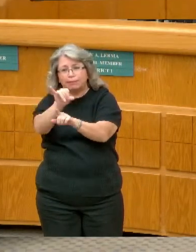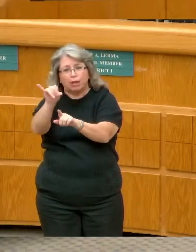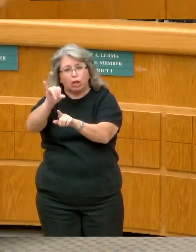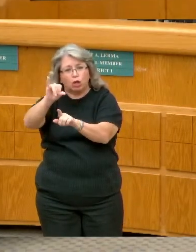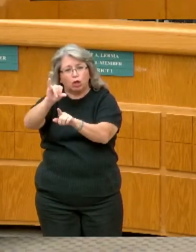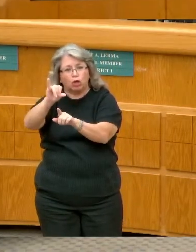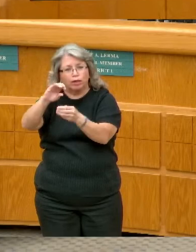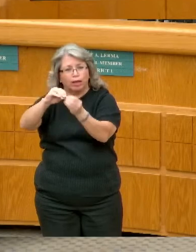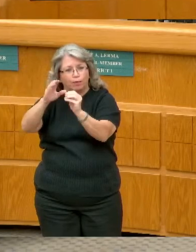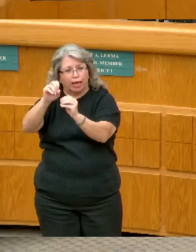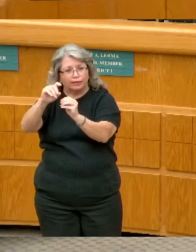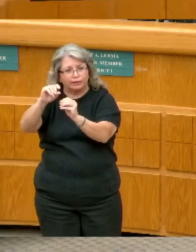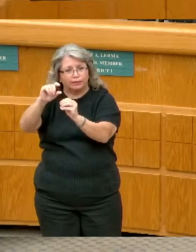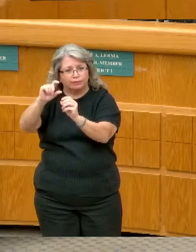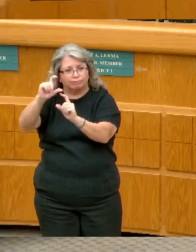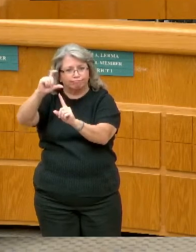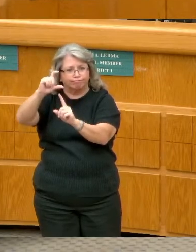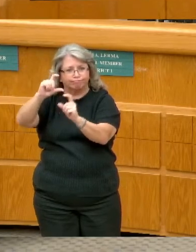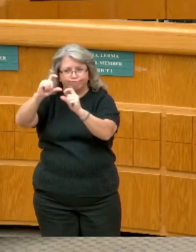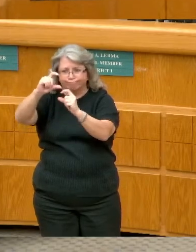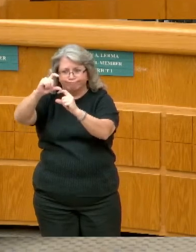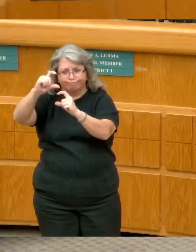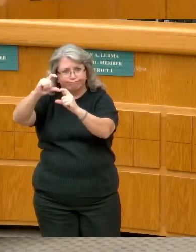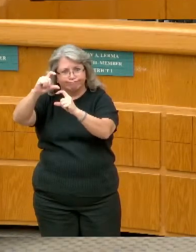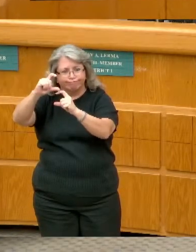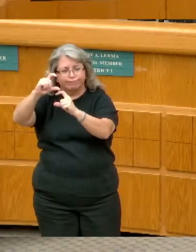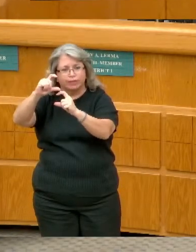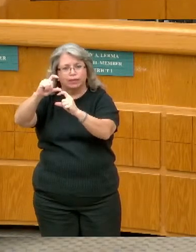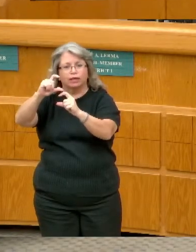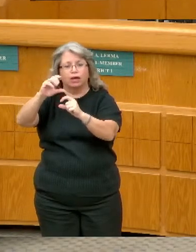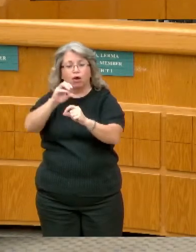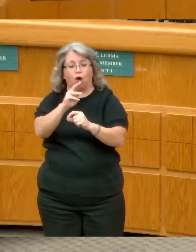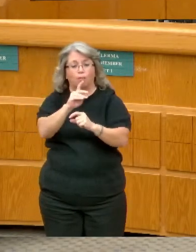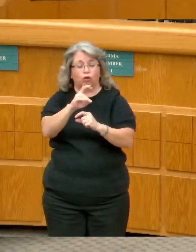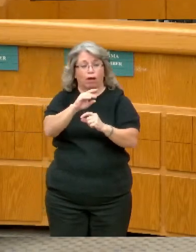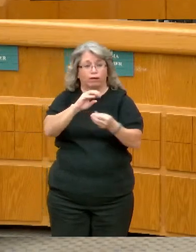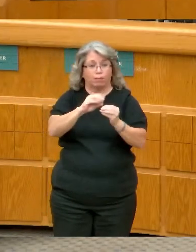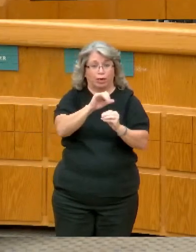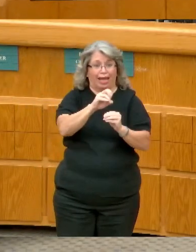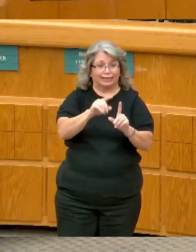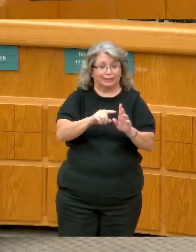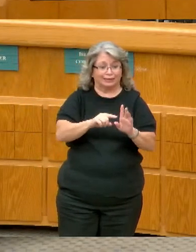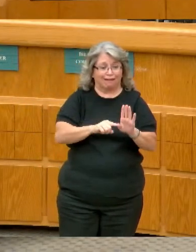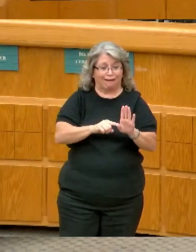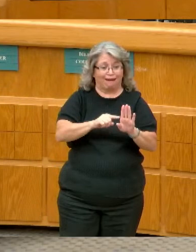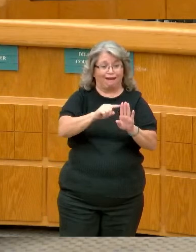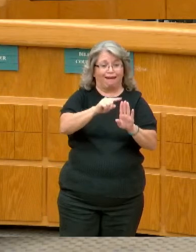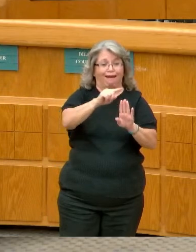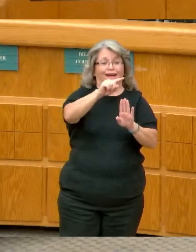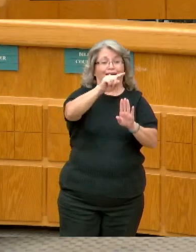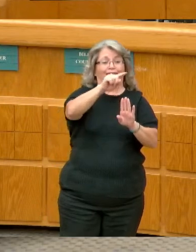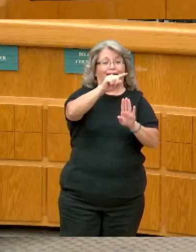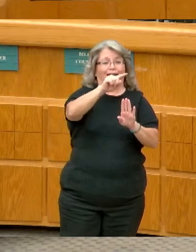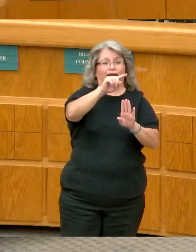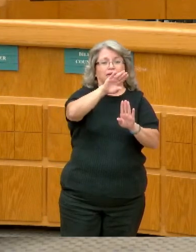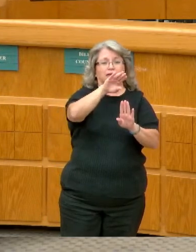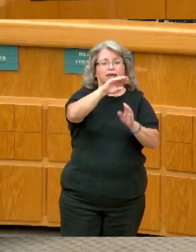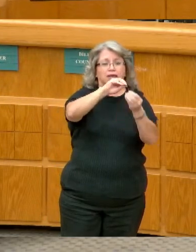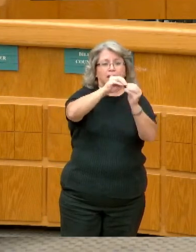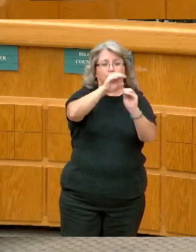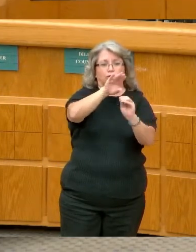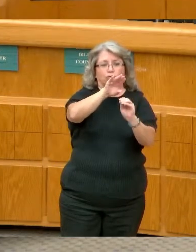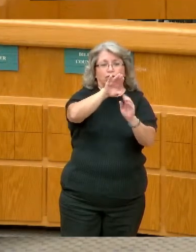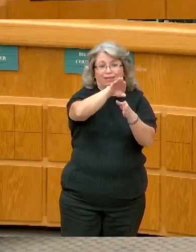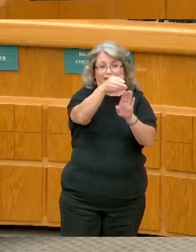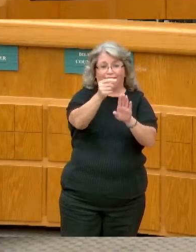from Omicron is the number of cases is really high, but the number of deaths is low in comparison to that wave.